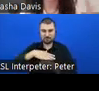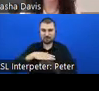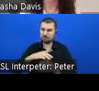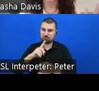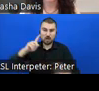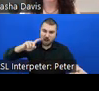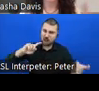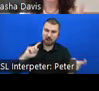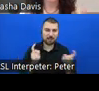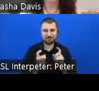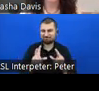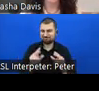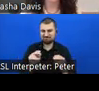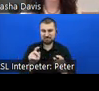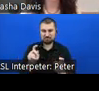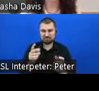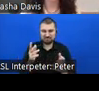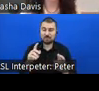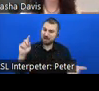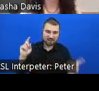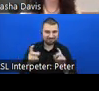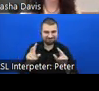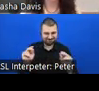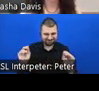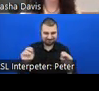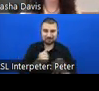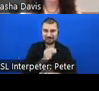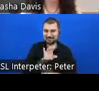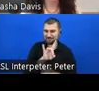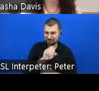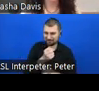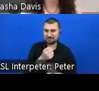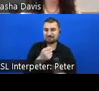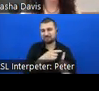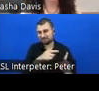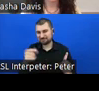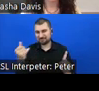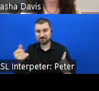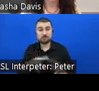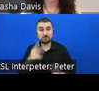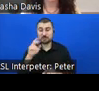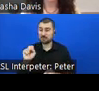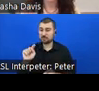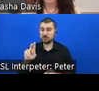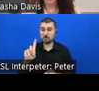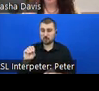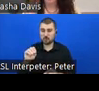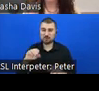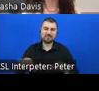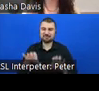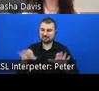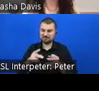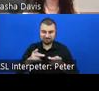radically from 1980 until now. The studio was a very active space and therefore always